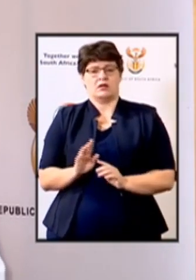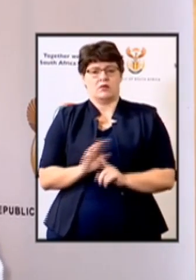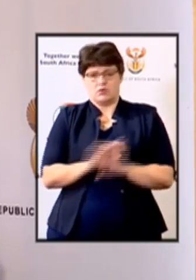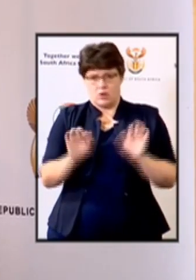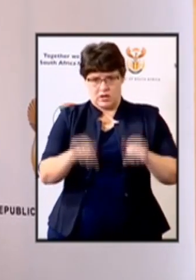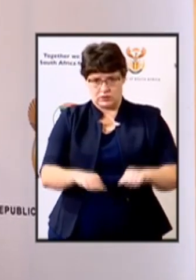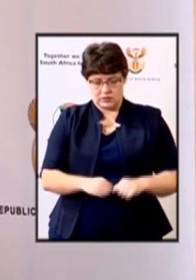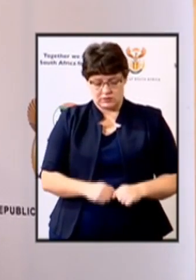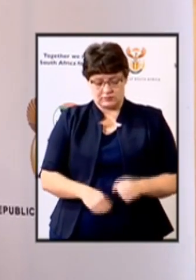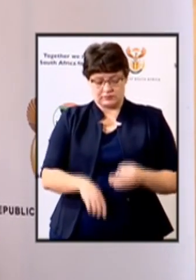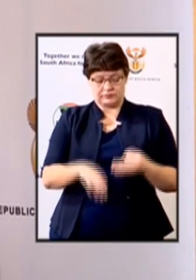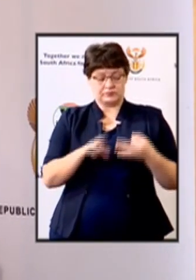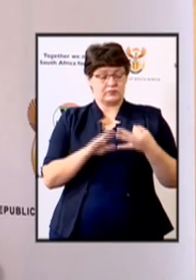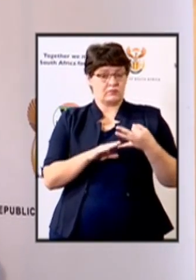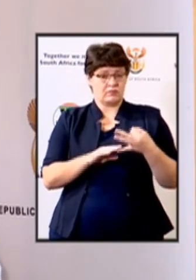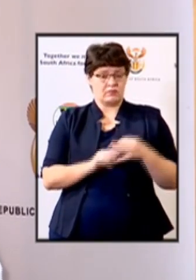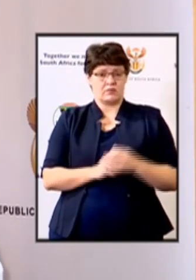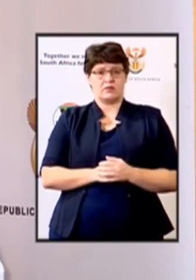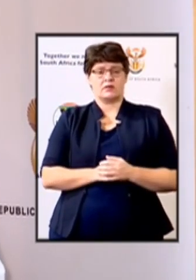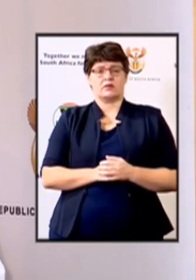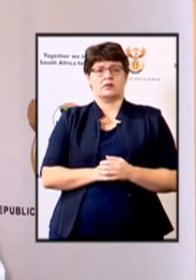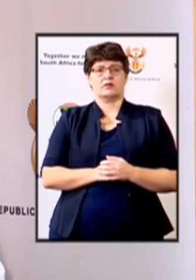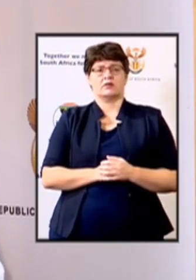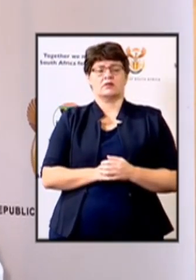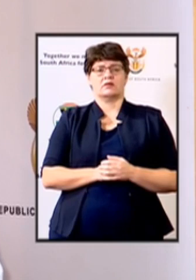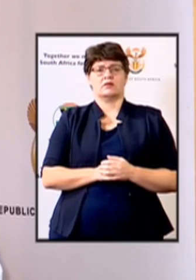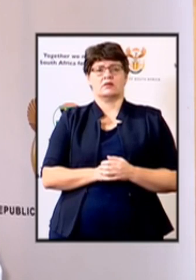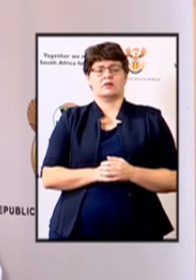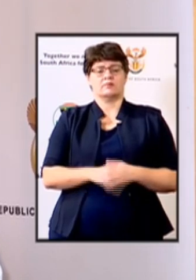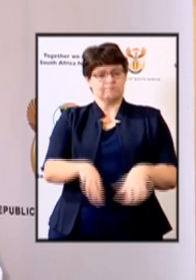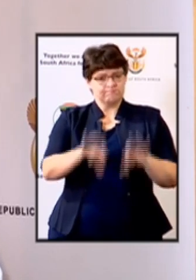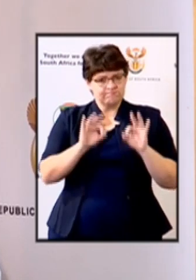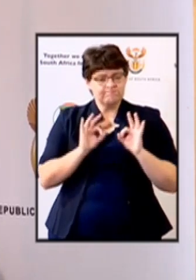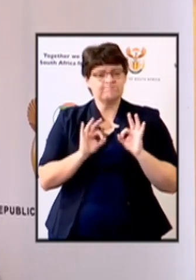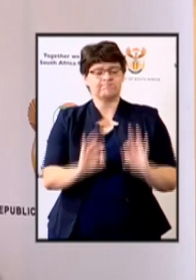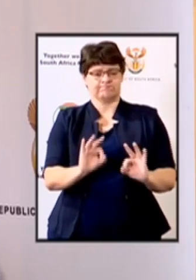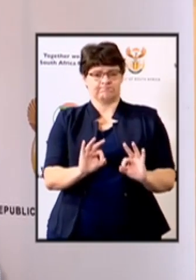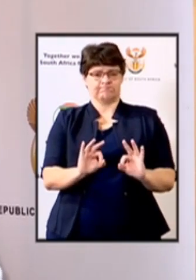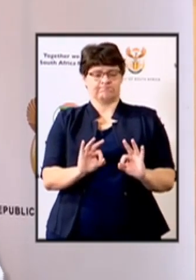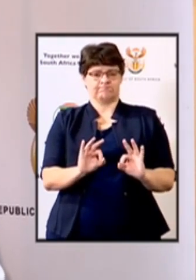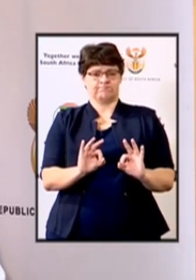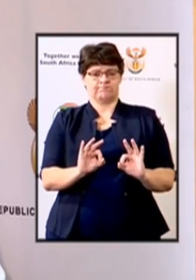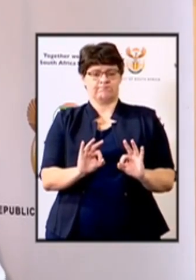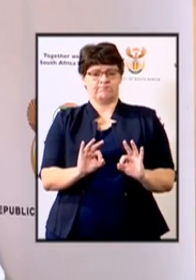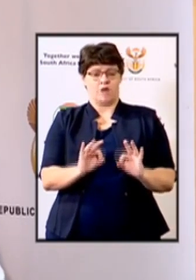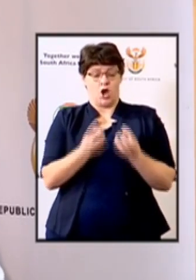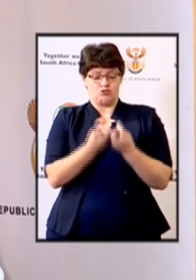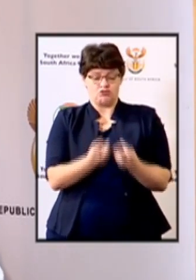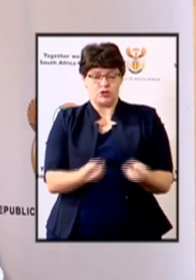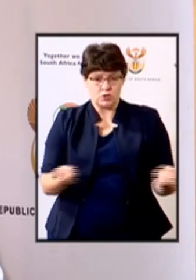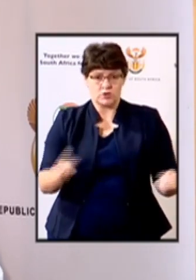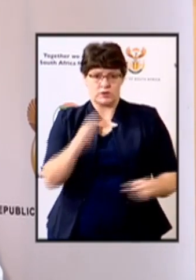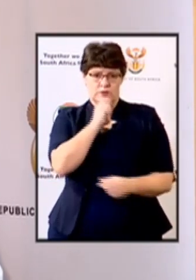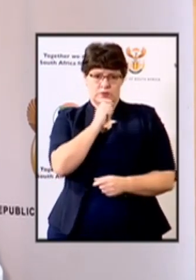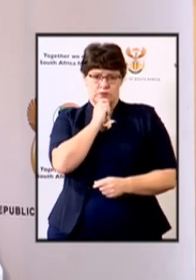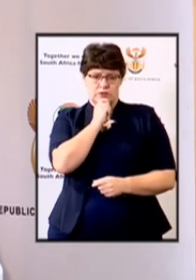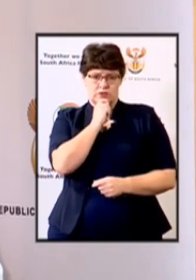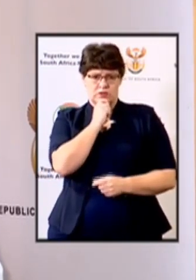It requires the promotion of efficient and effective use of resources of the state,